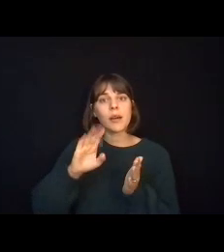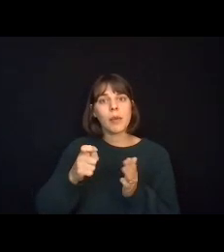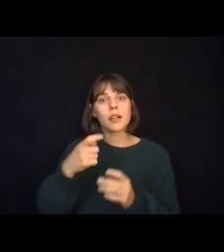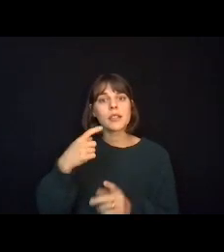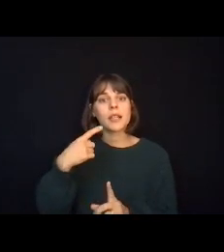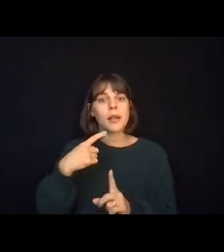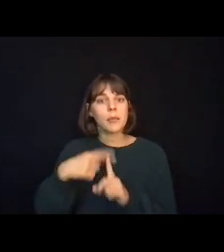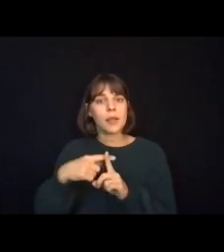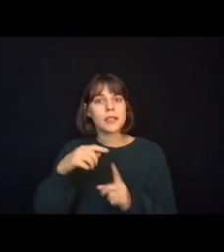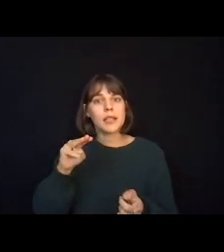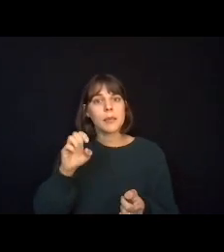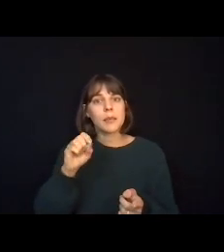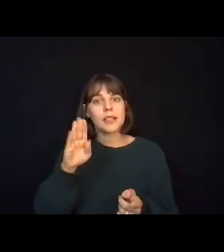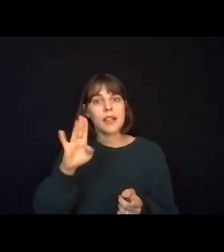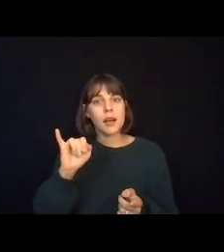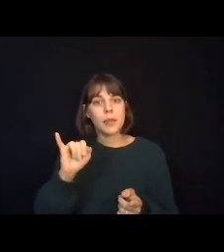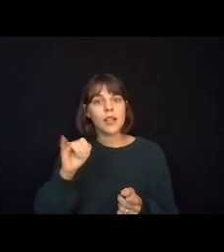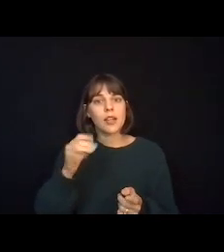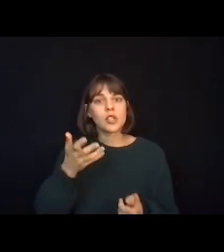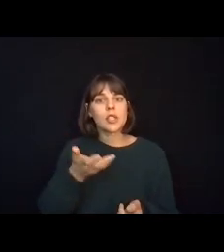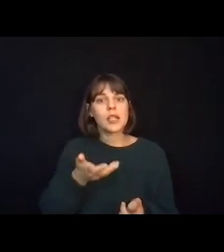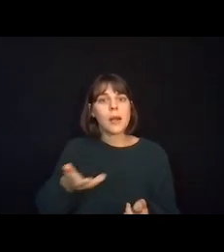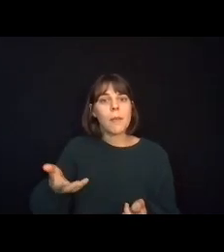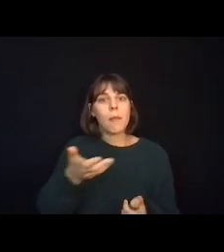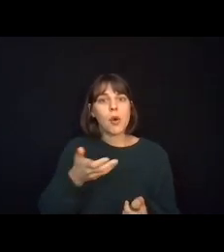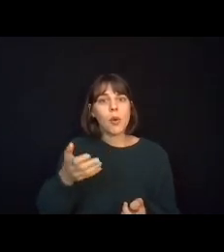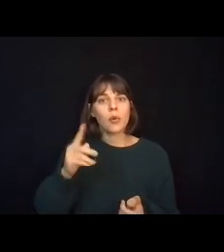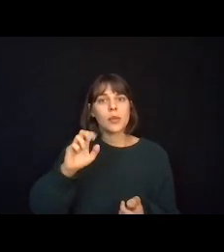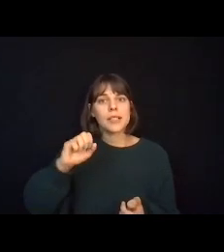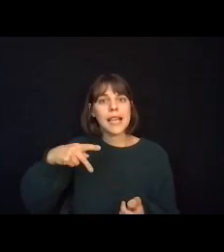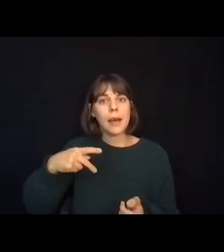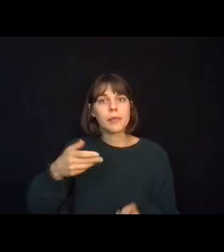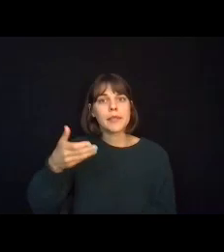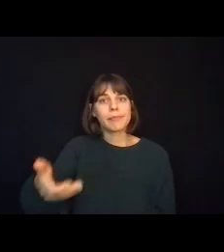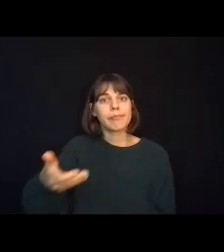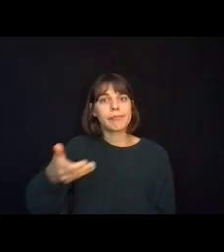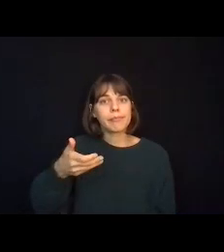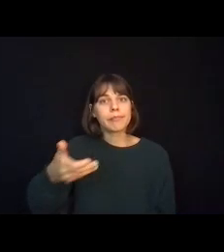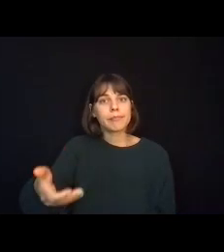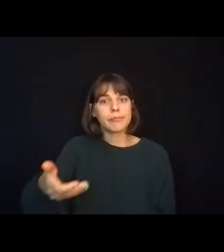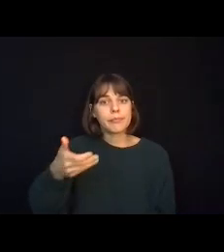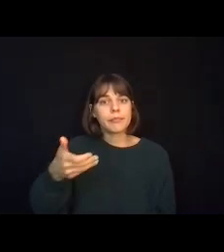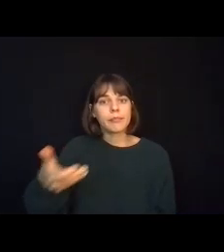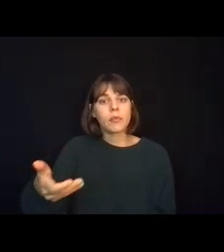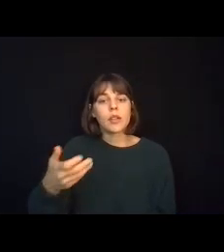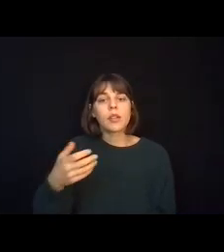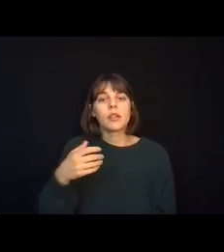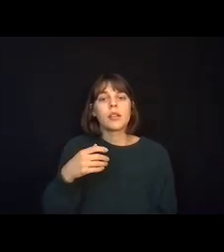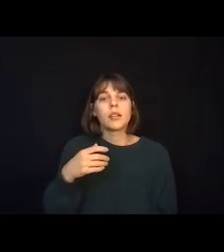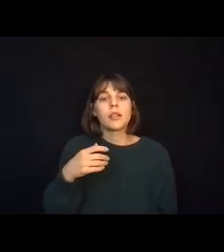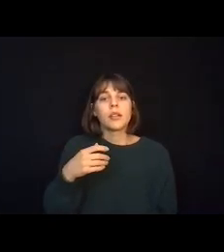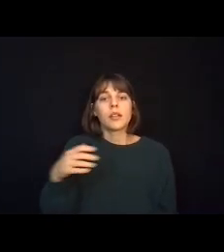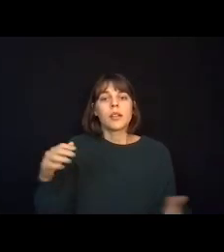would be the mobile taps in terms of reporting ridership, combined with estimates of the free fare zone